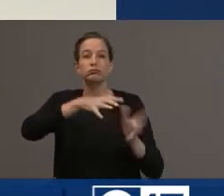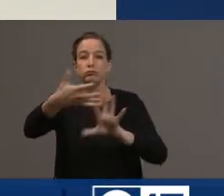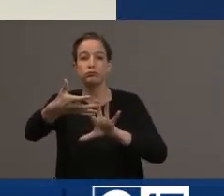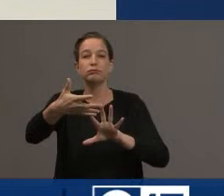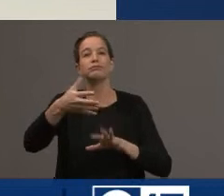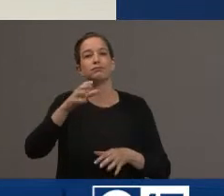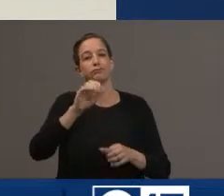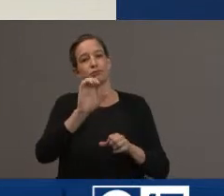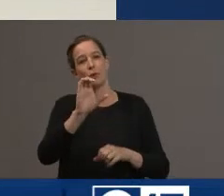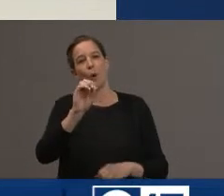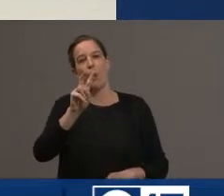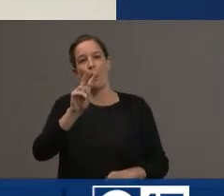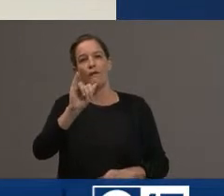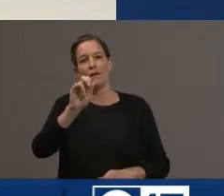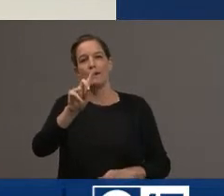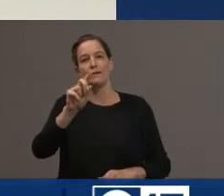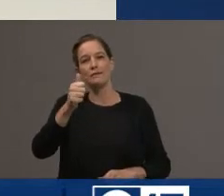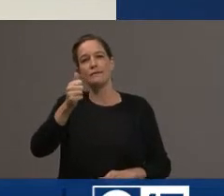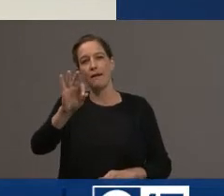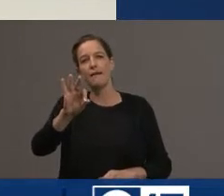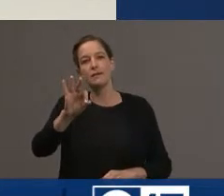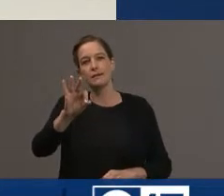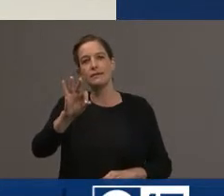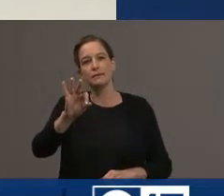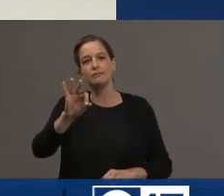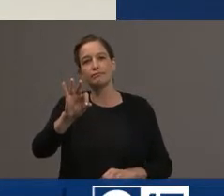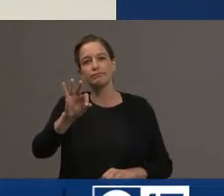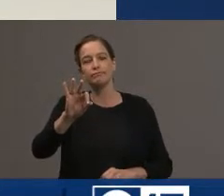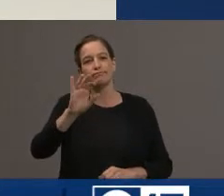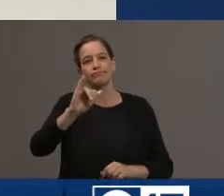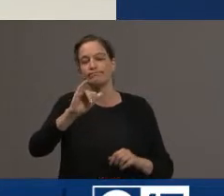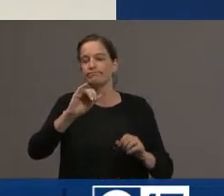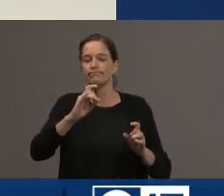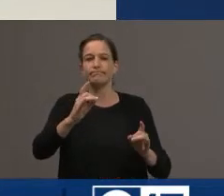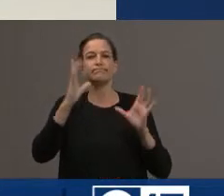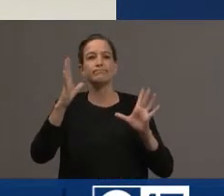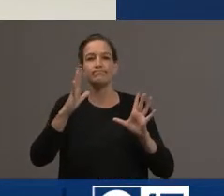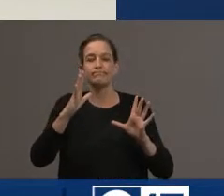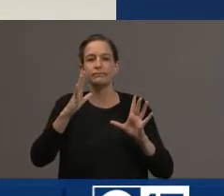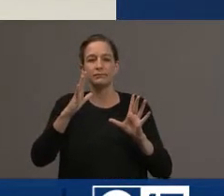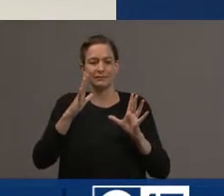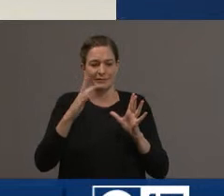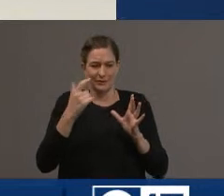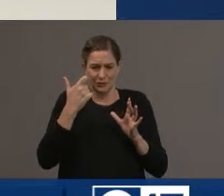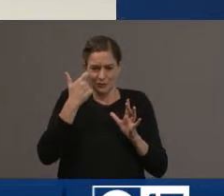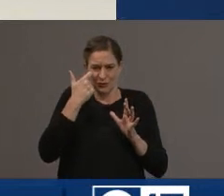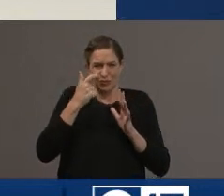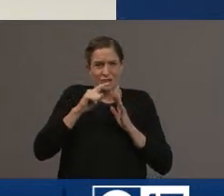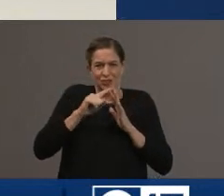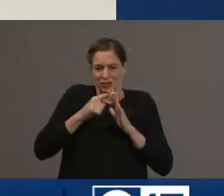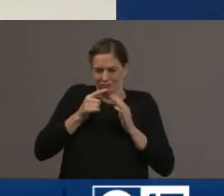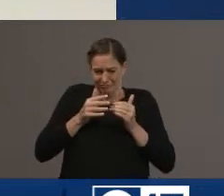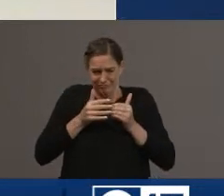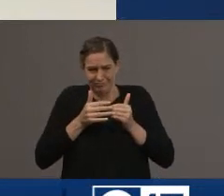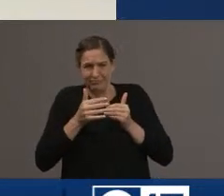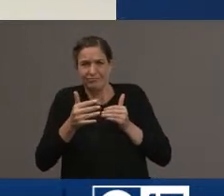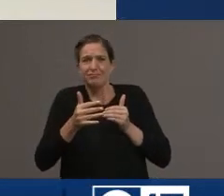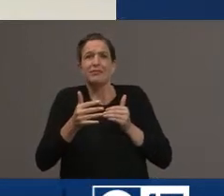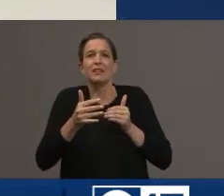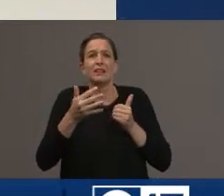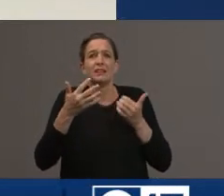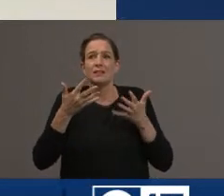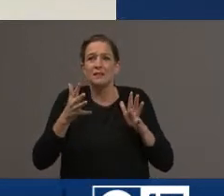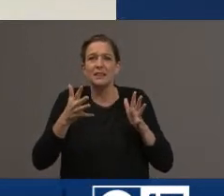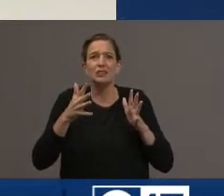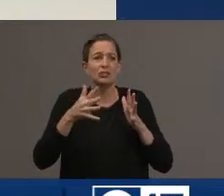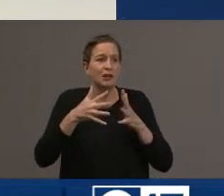War. Barely months into what promises to be a multi-year disaster, the pandemic has already cost